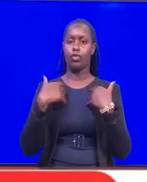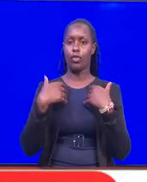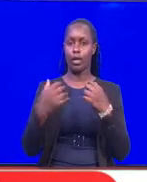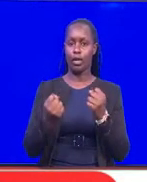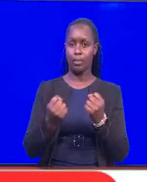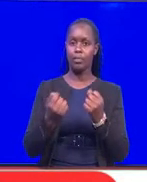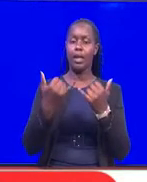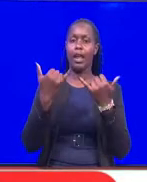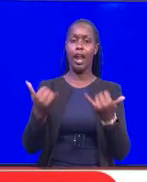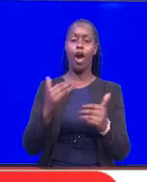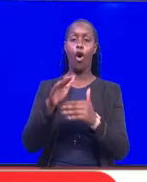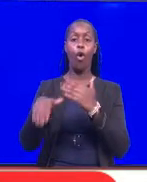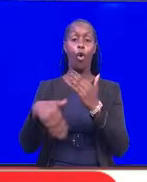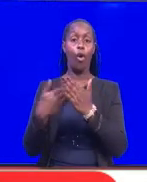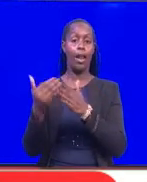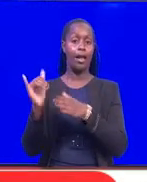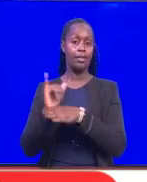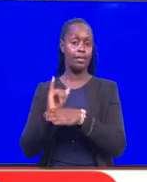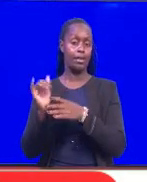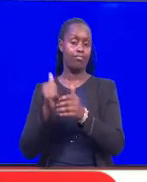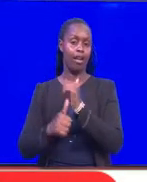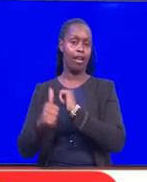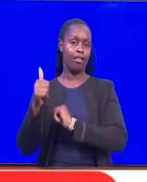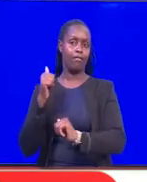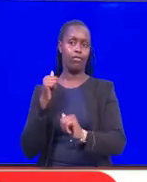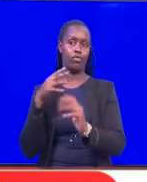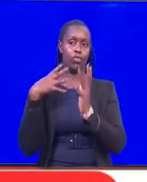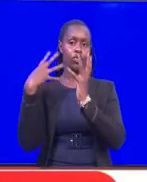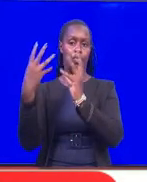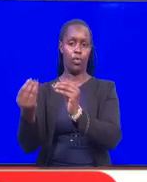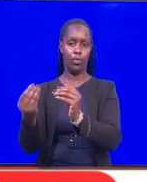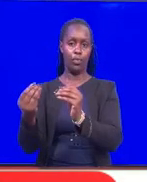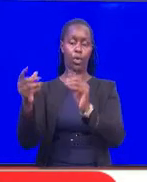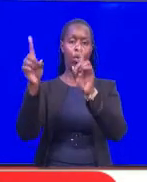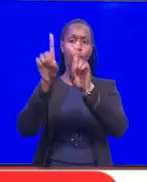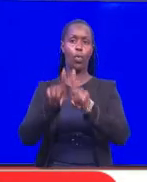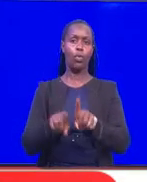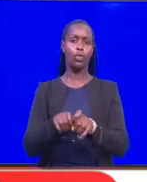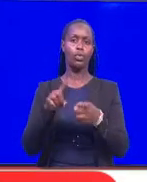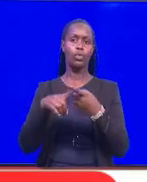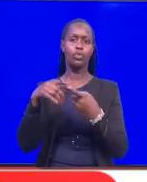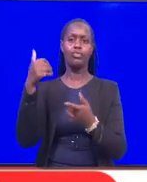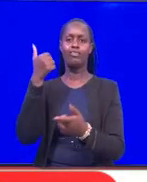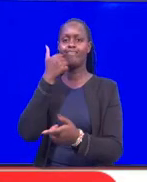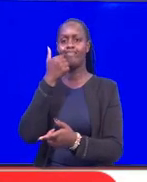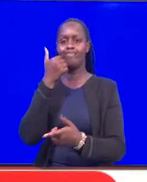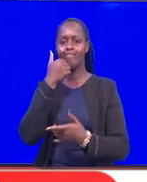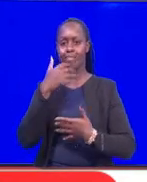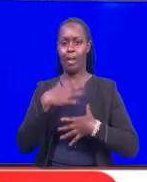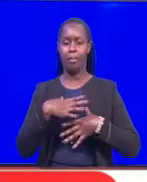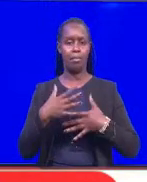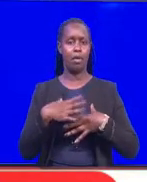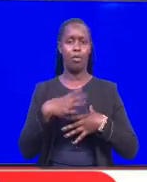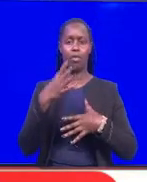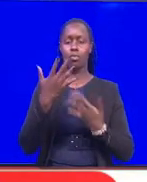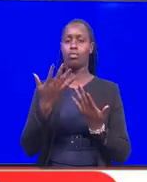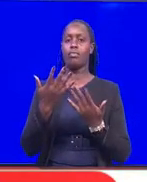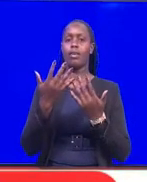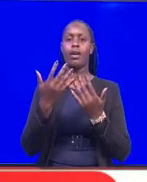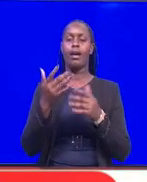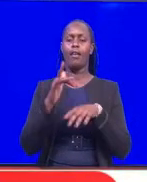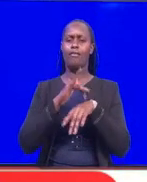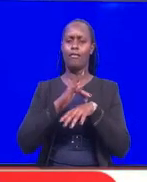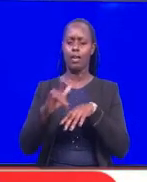doctors' union. Now, the casualties of this particular doctors' strike are everywhere. Let's have a look at